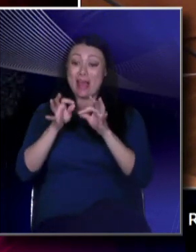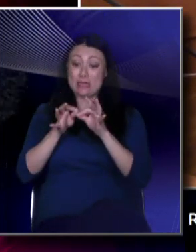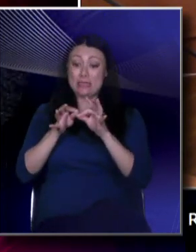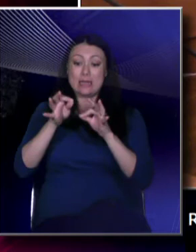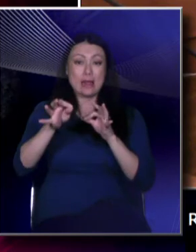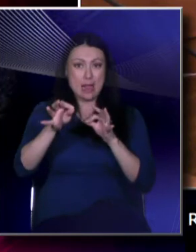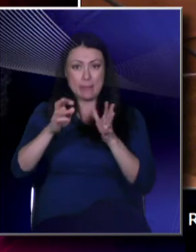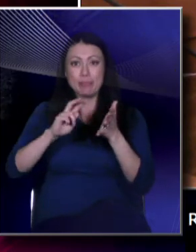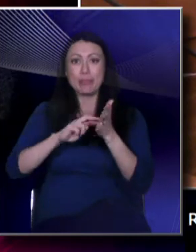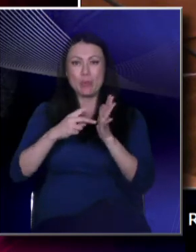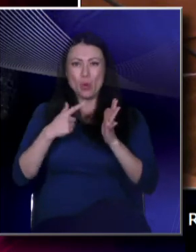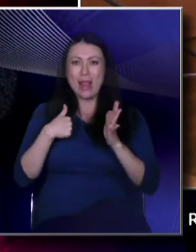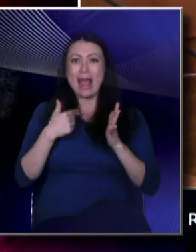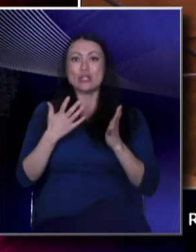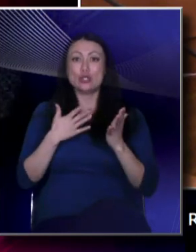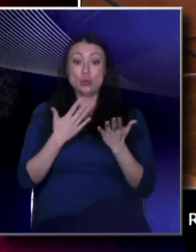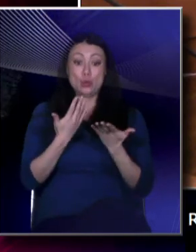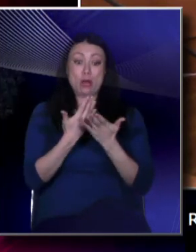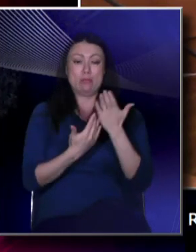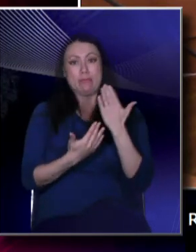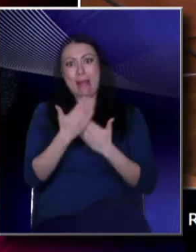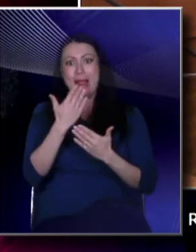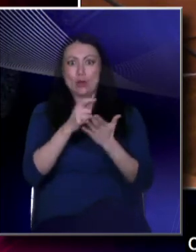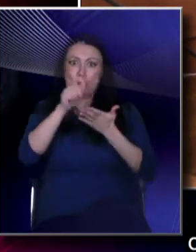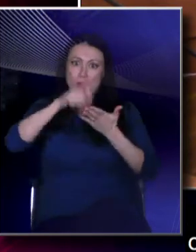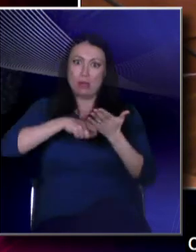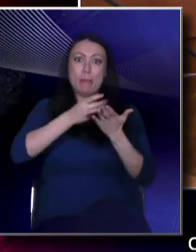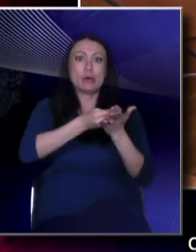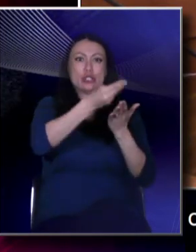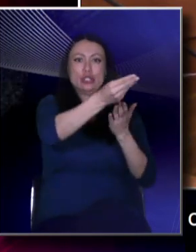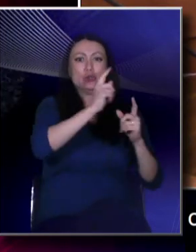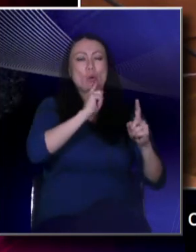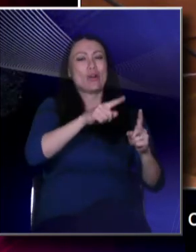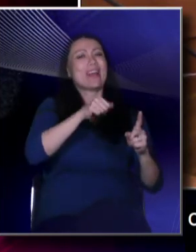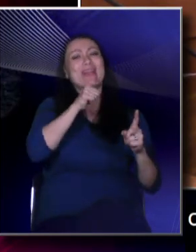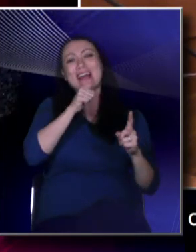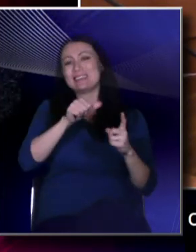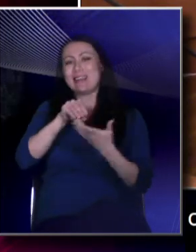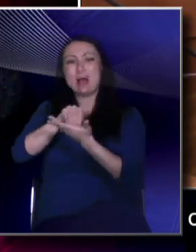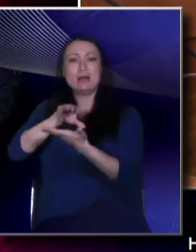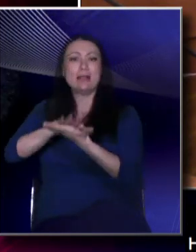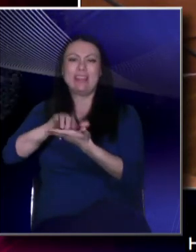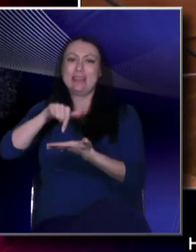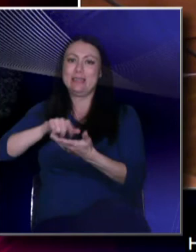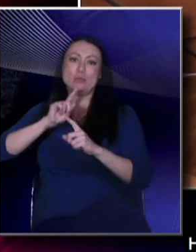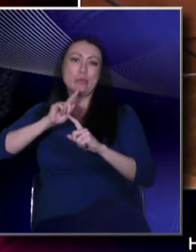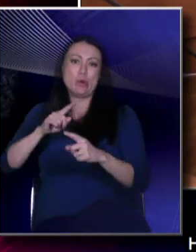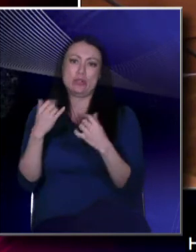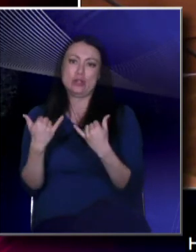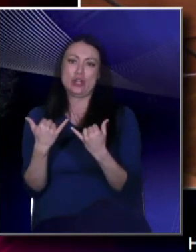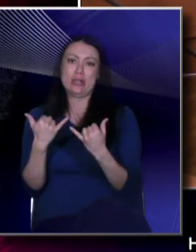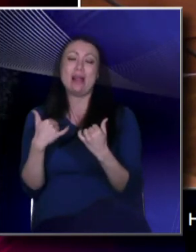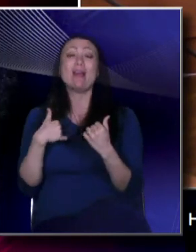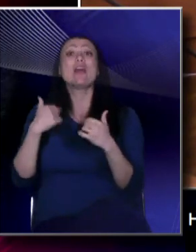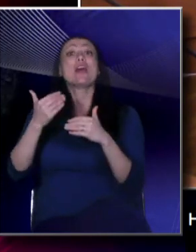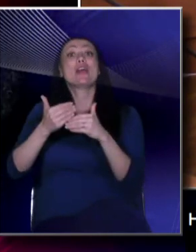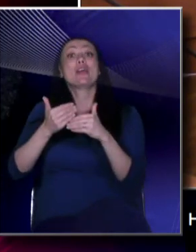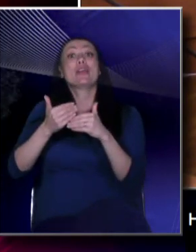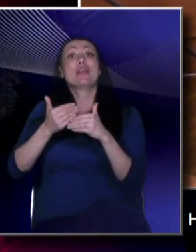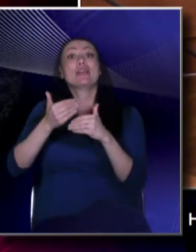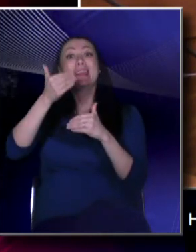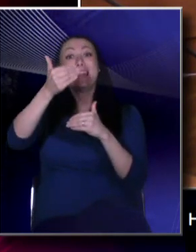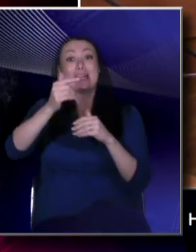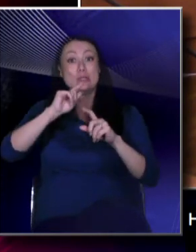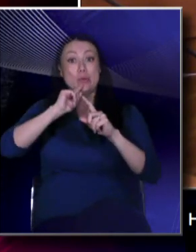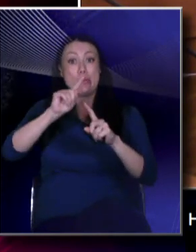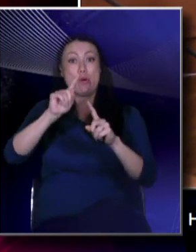did have to do manual purchase orders, which have not been reflected in the reports that I have provided. I will expect that the next